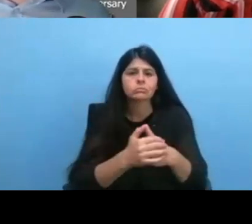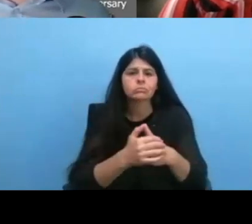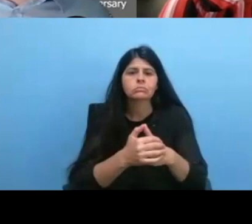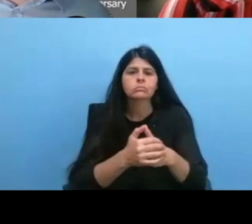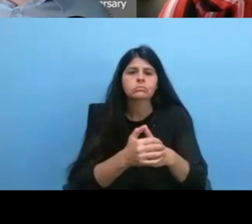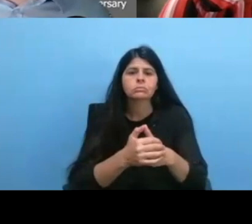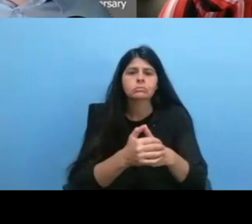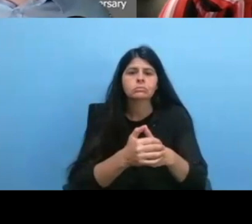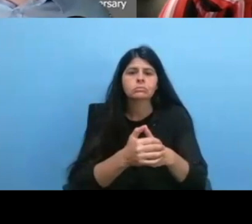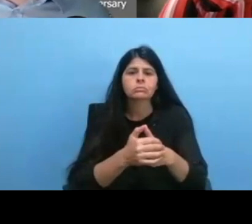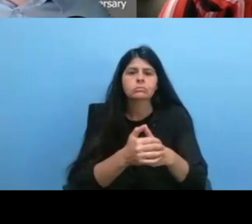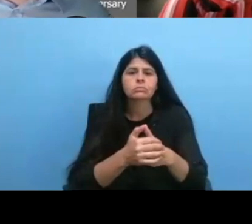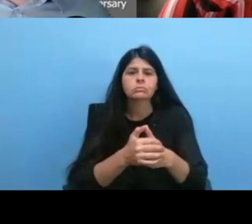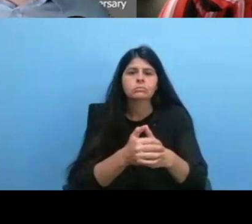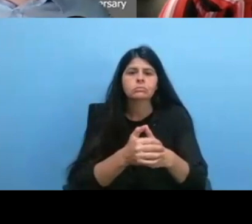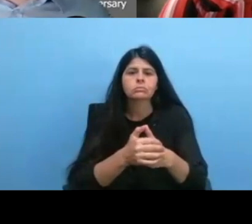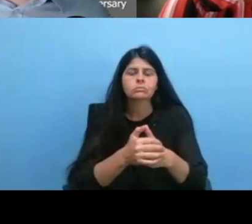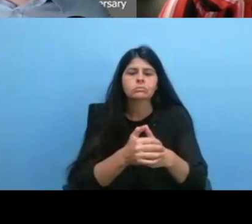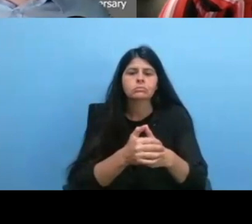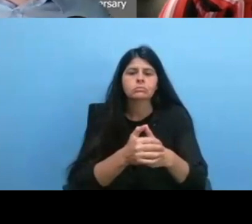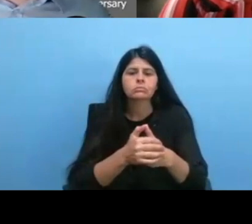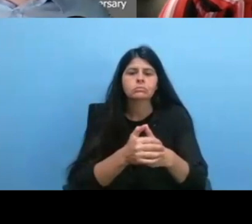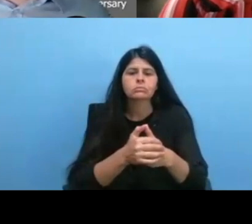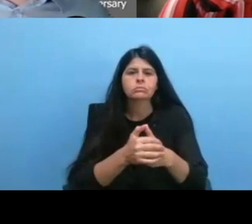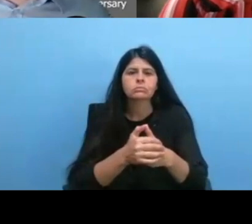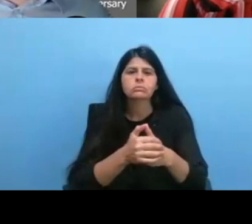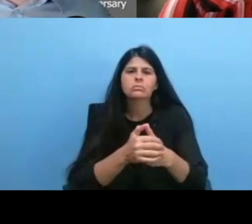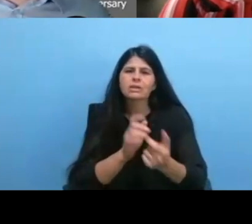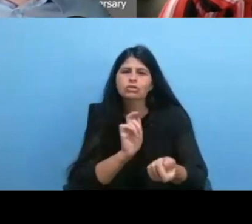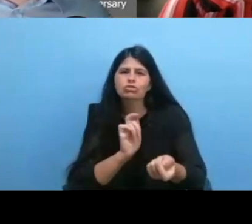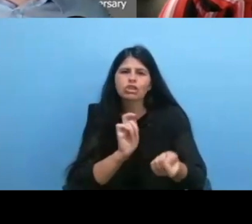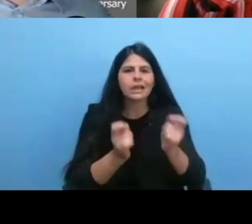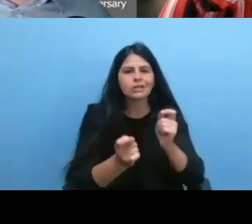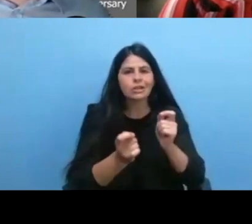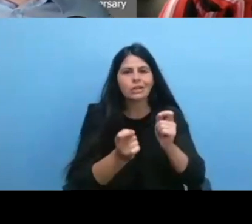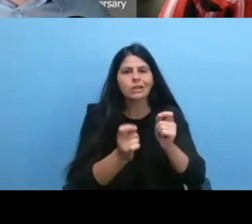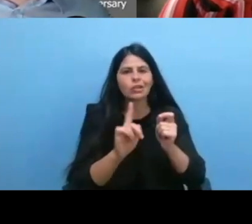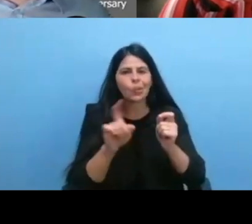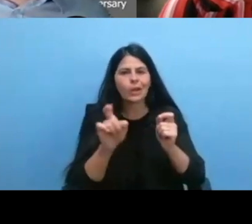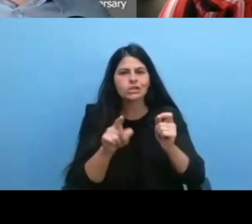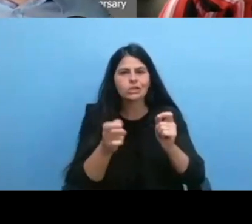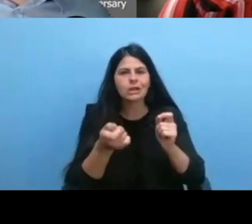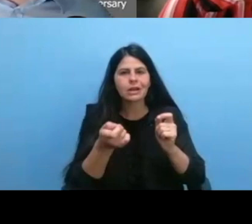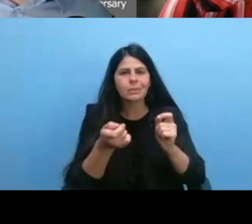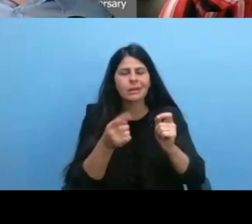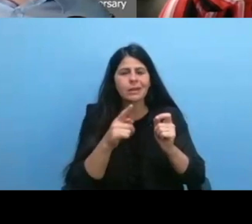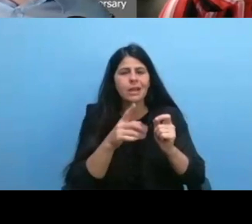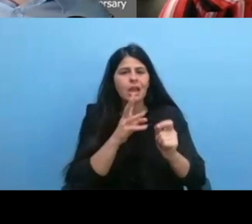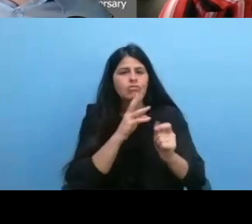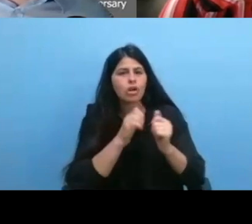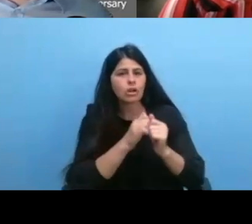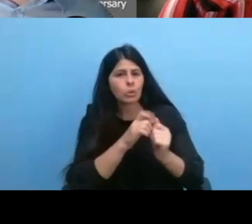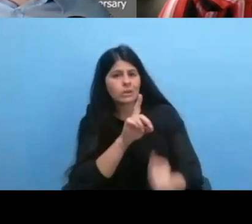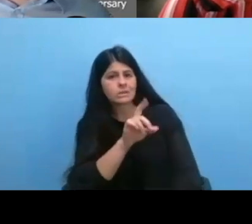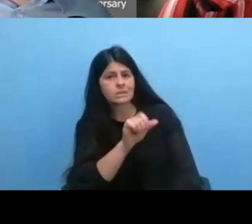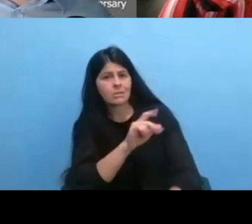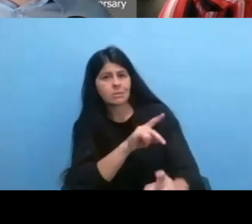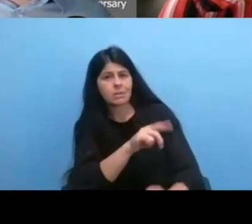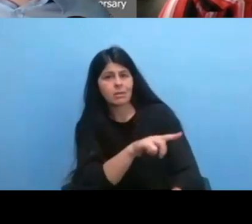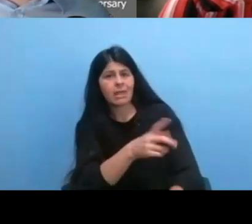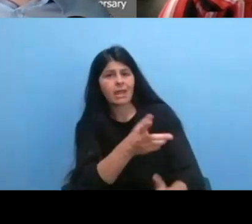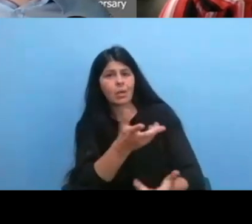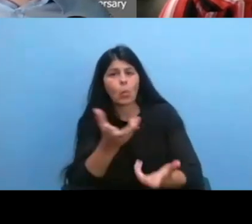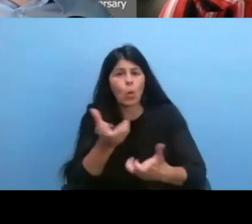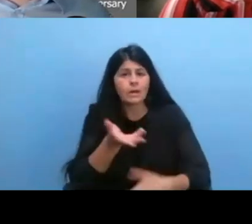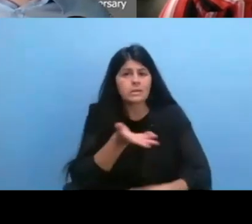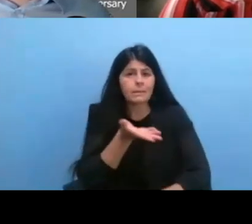turning the question around a little bit and speaking to the disabled people who are trying to be hired, that it